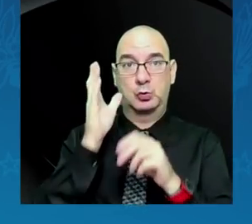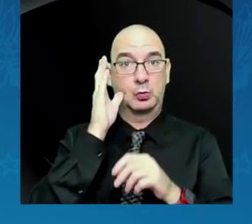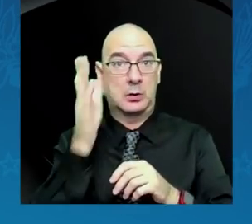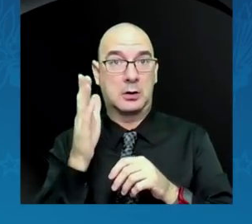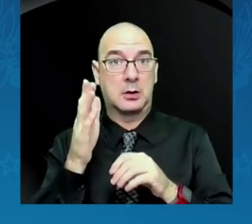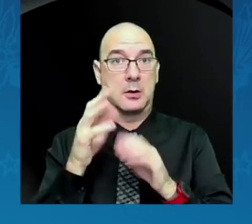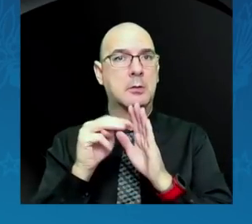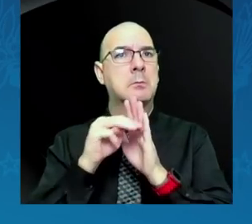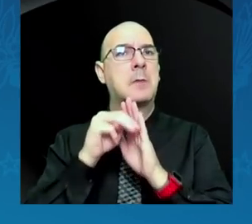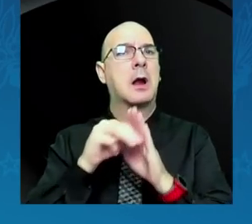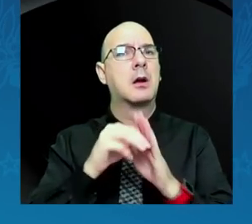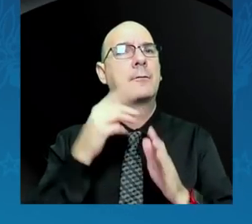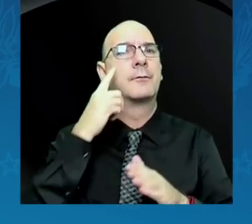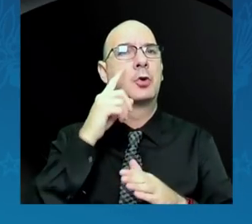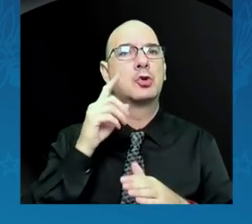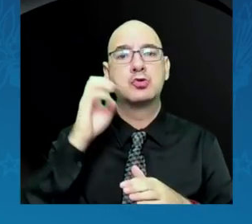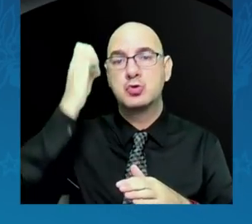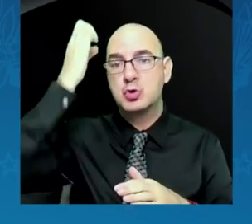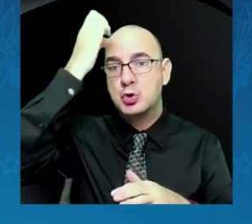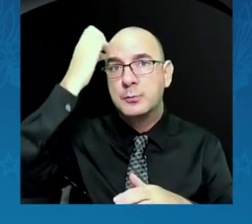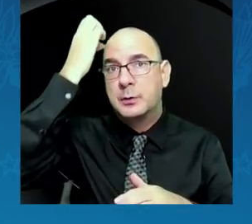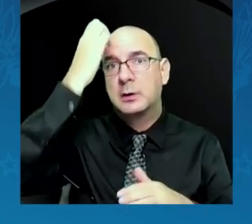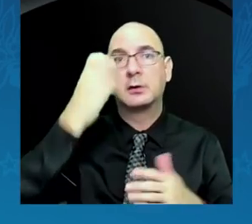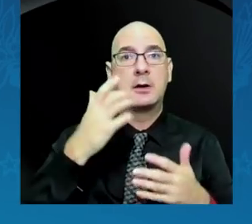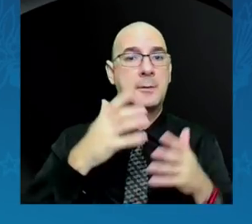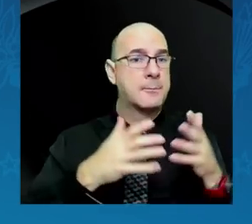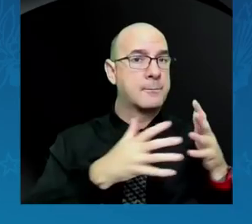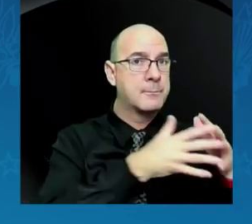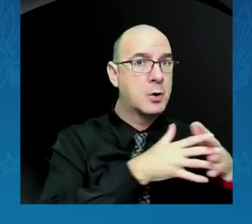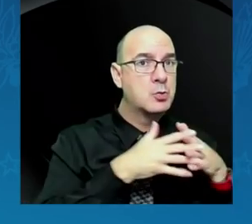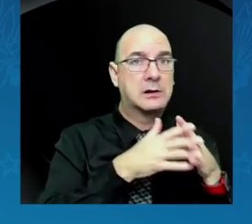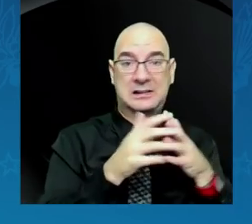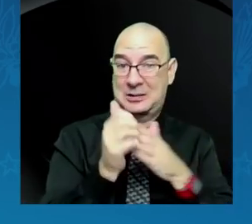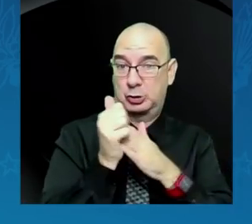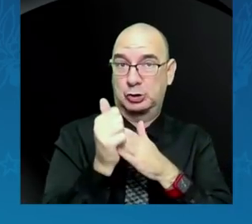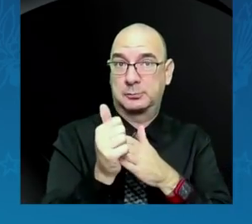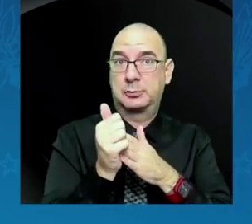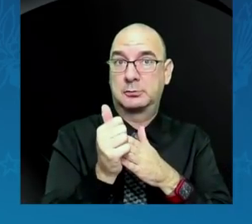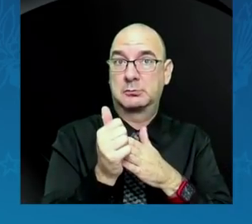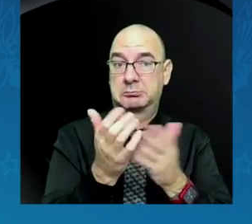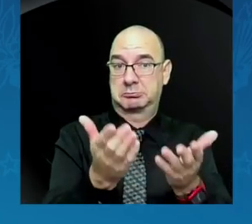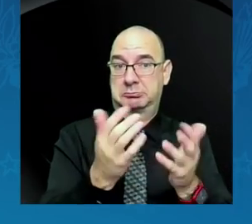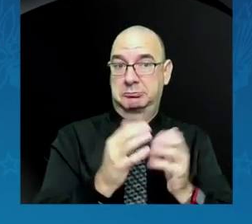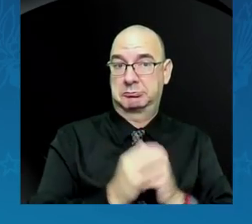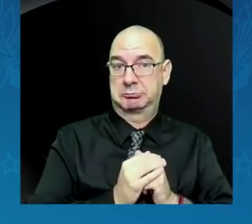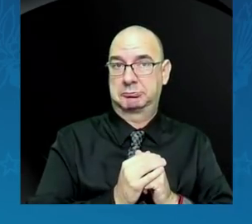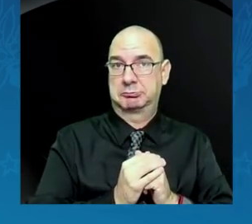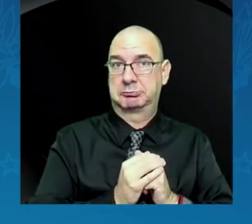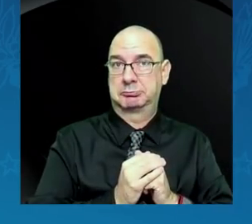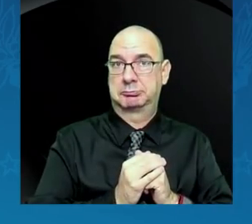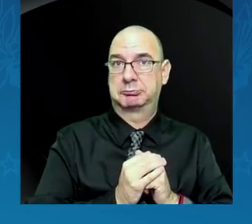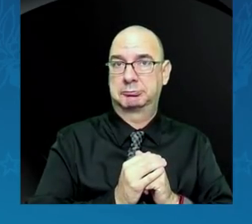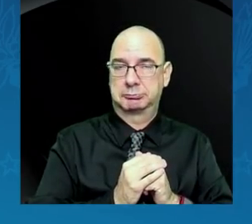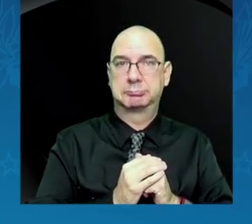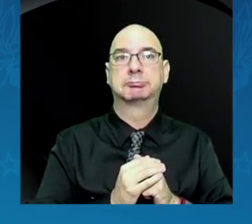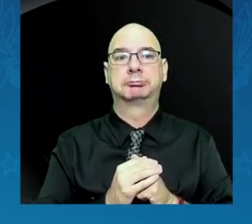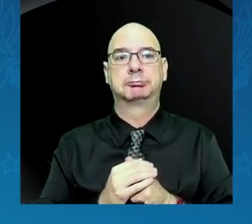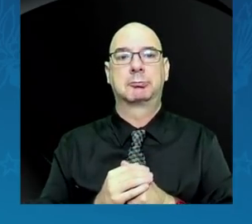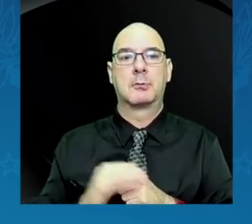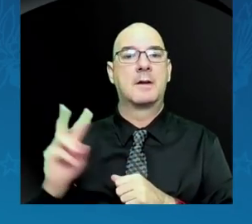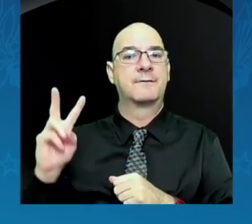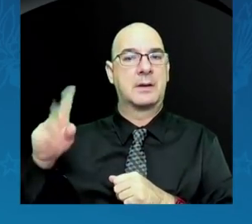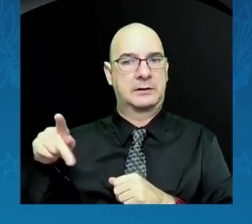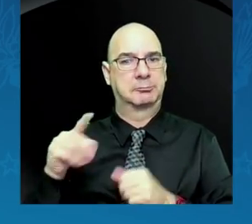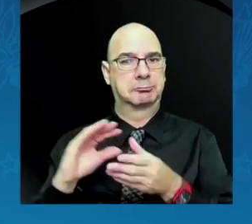American misogynist leaders? Thank you. Thank you. I will tell you that was not the purpose of this trip, and